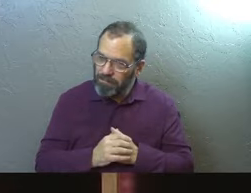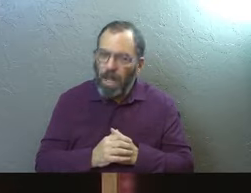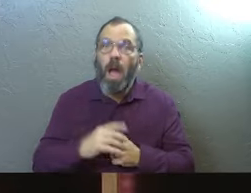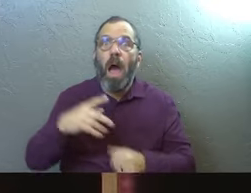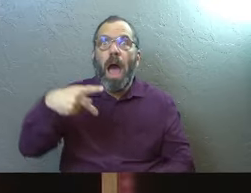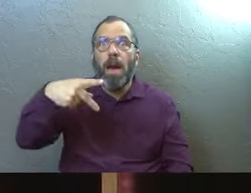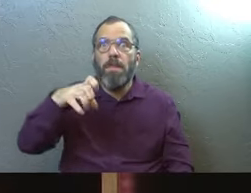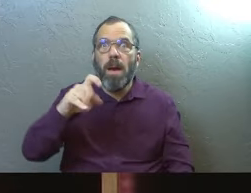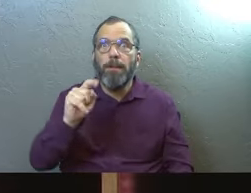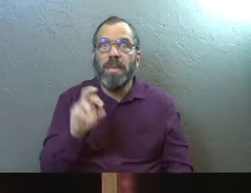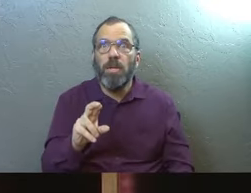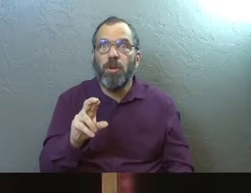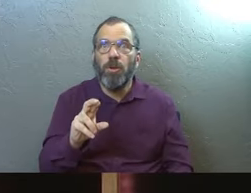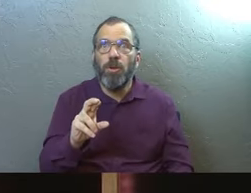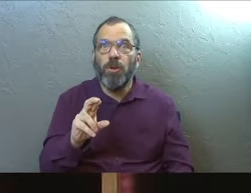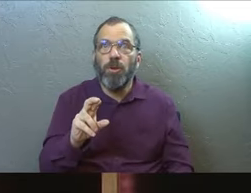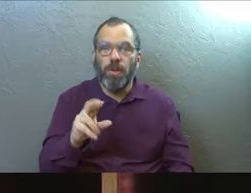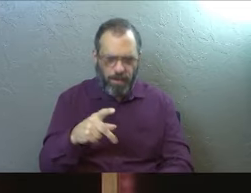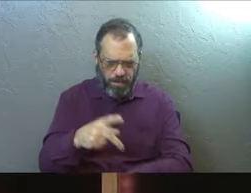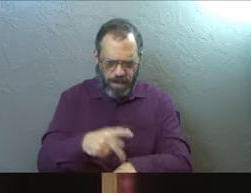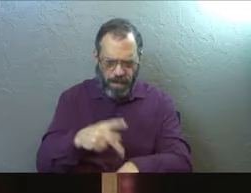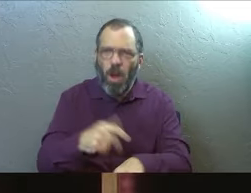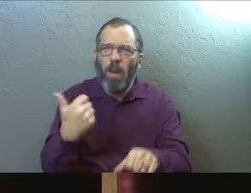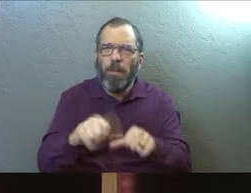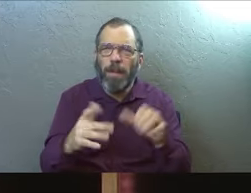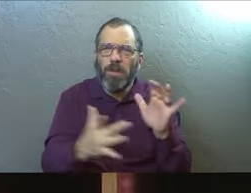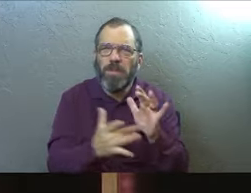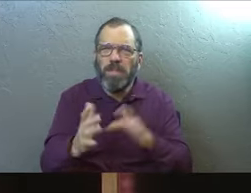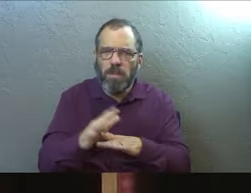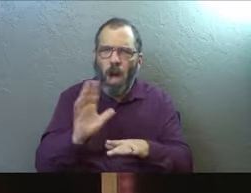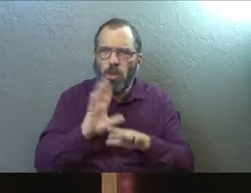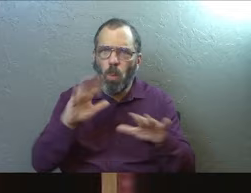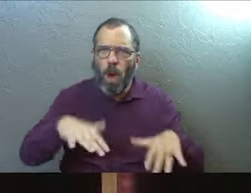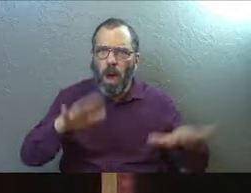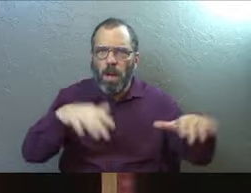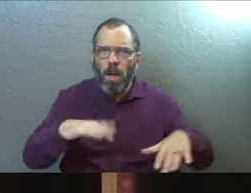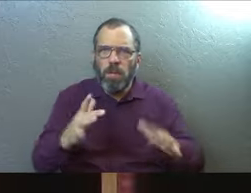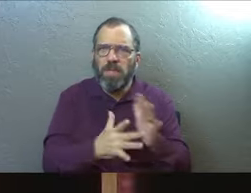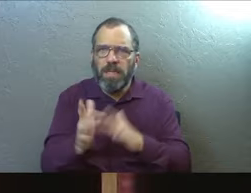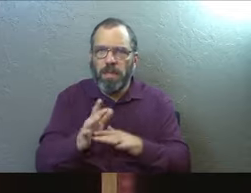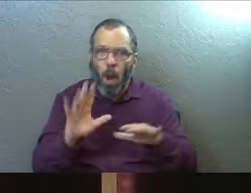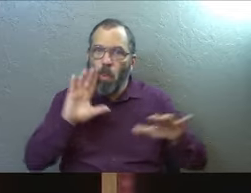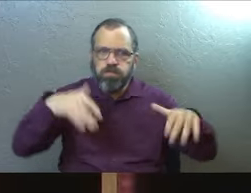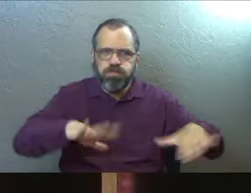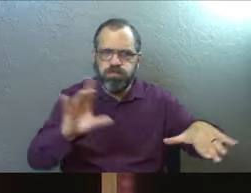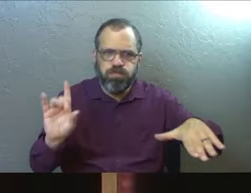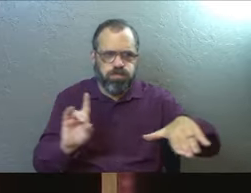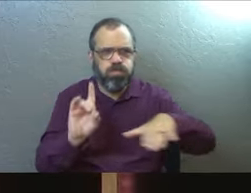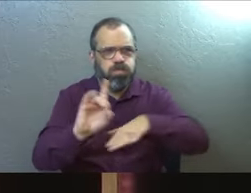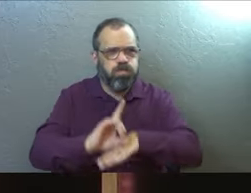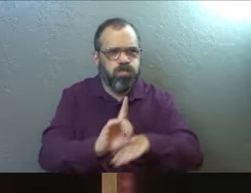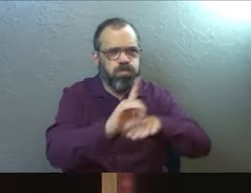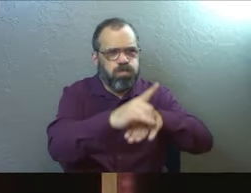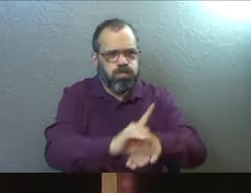Look at Peter for a second. Do you remember when Jesus walked on the water? I'm going to make this fast. Remember when Jesus walked on the water?